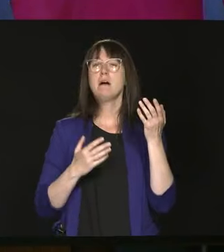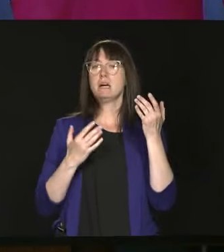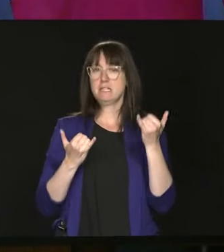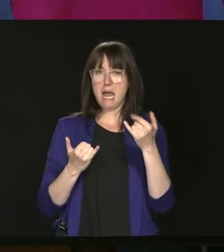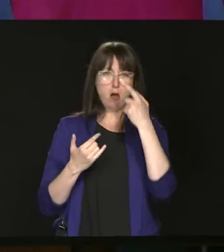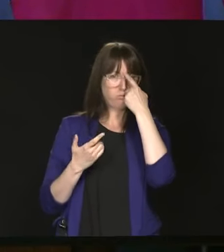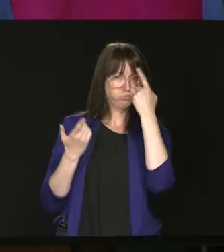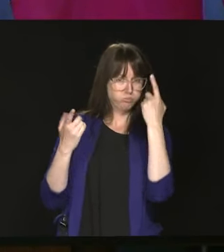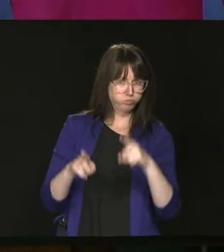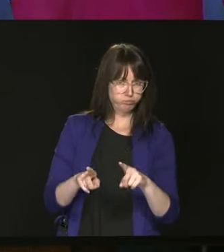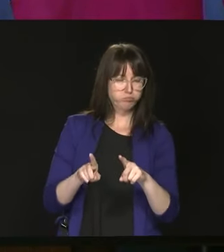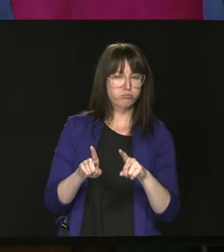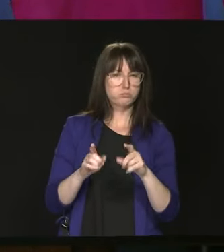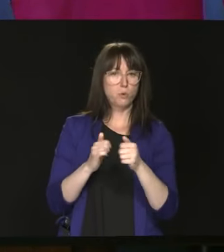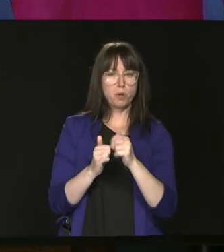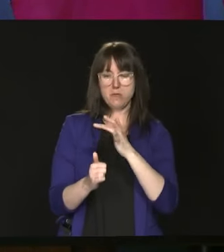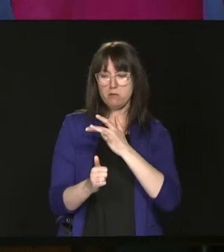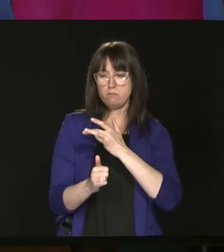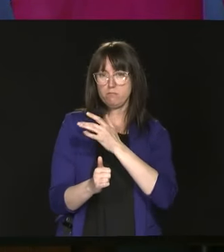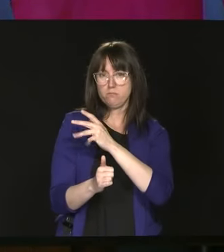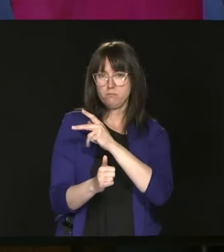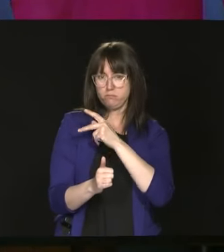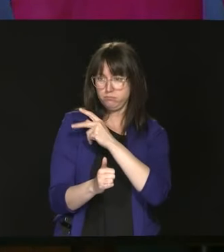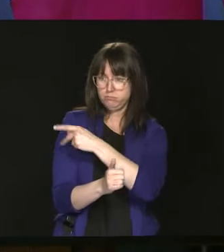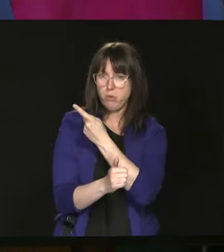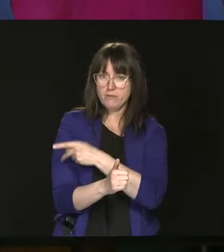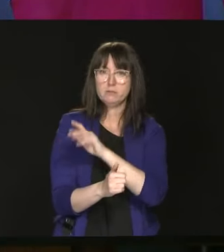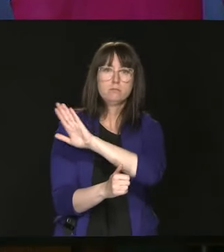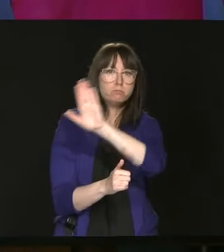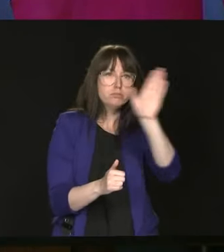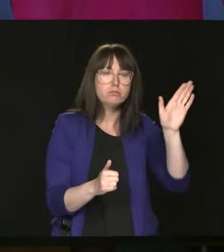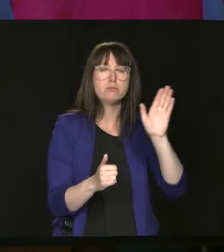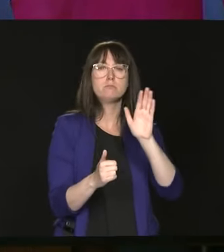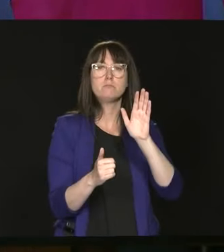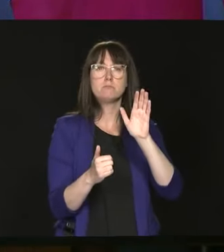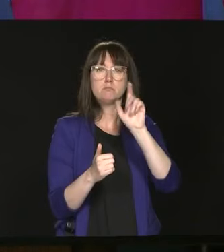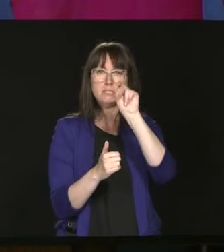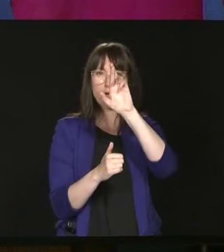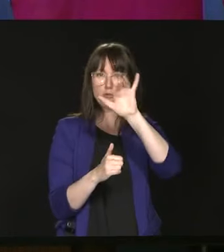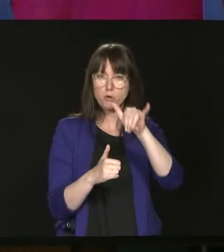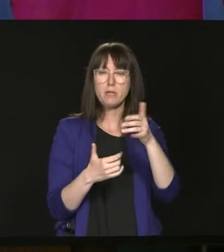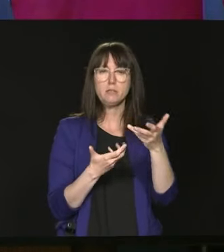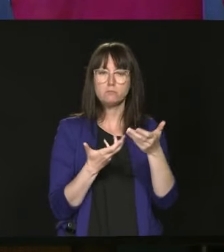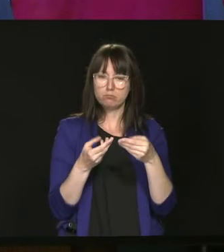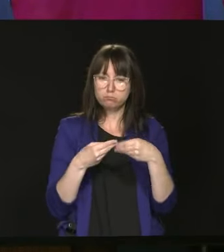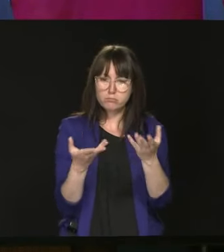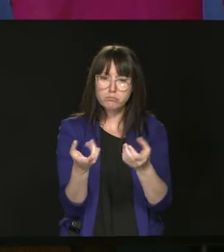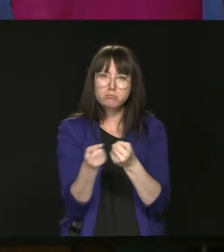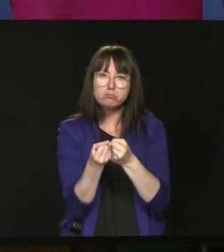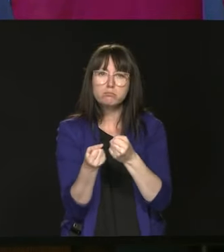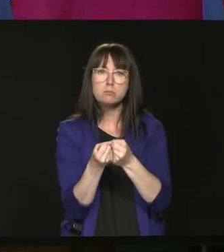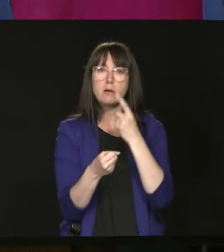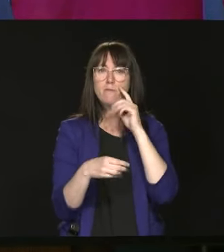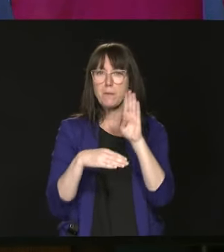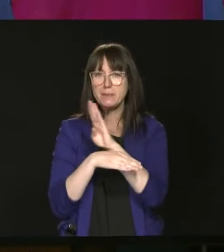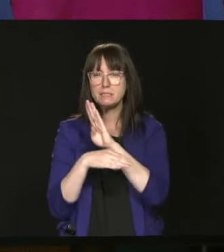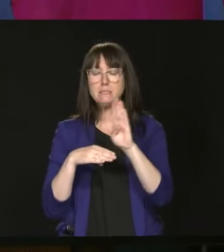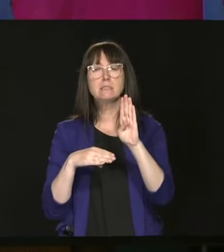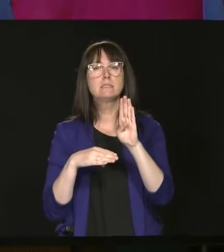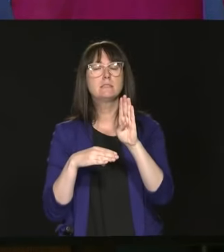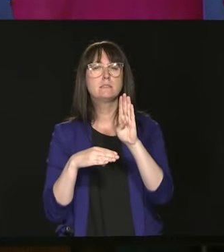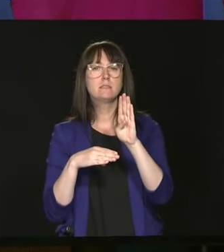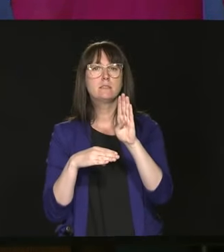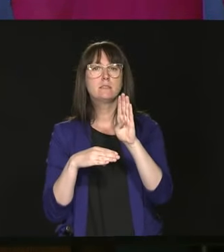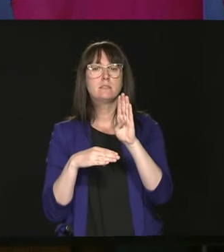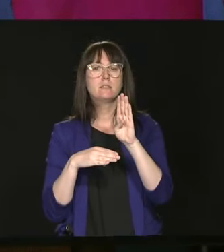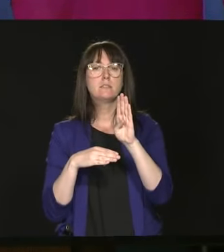pour offrir l'aide d'urgence aux loyers commerciaux du Canada afin d'aider les petites entreprises canadiennes touchées par la